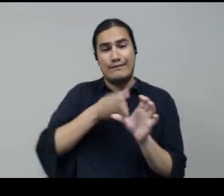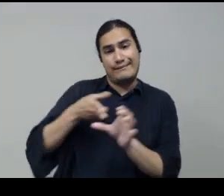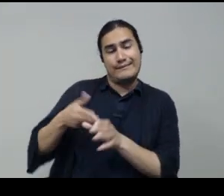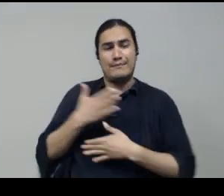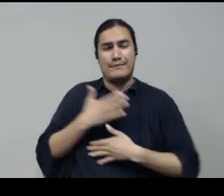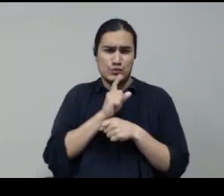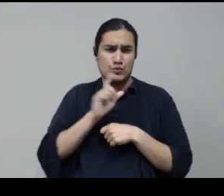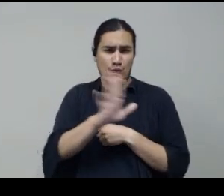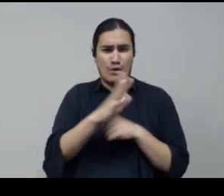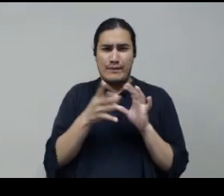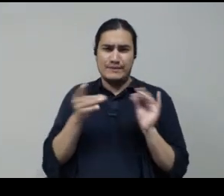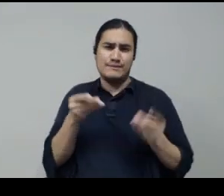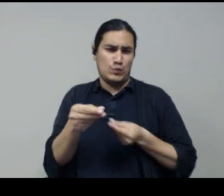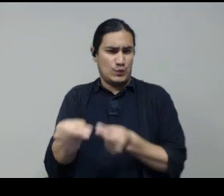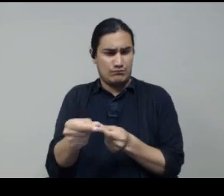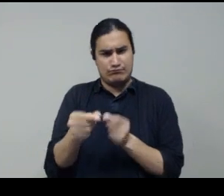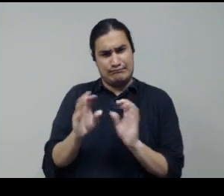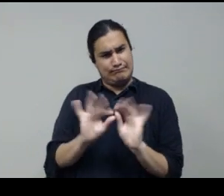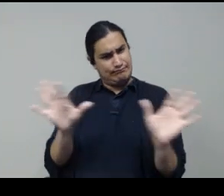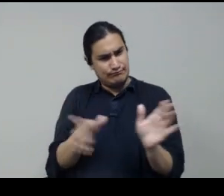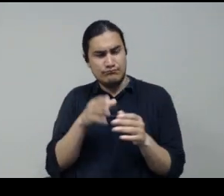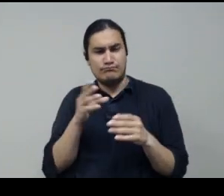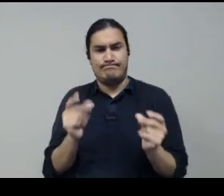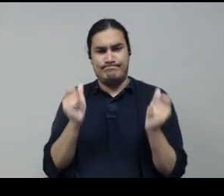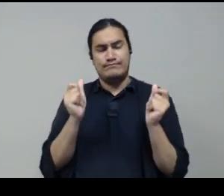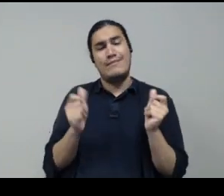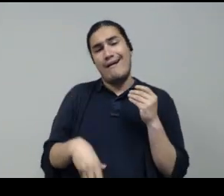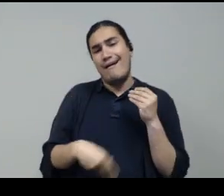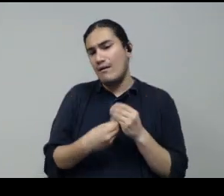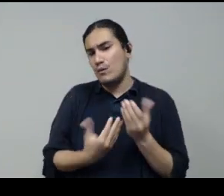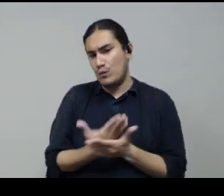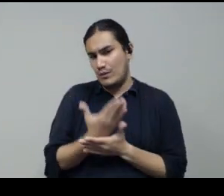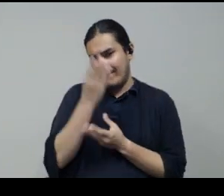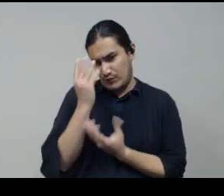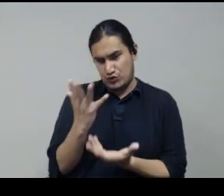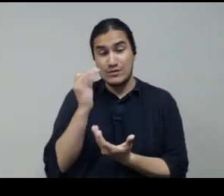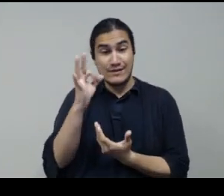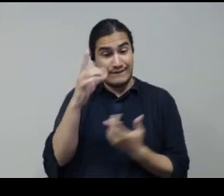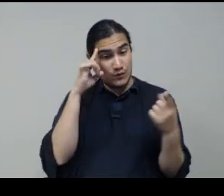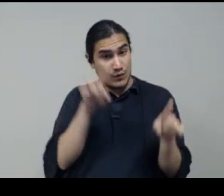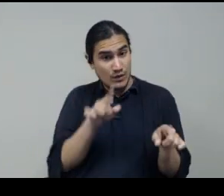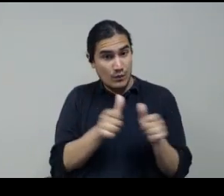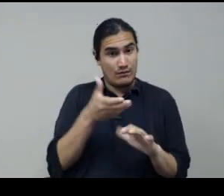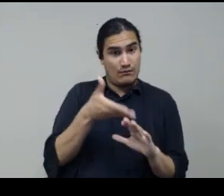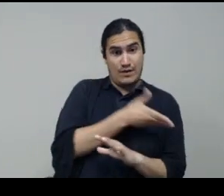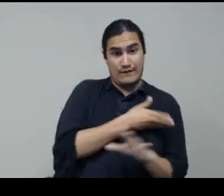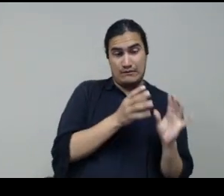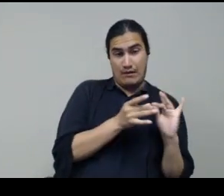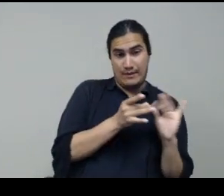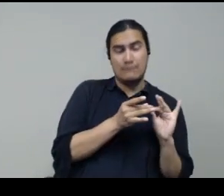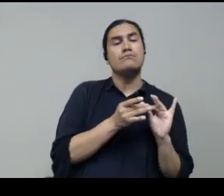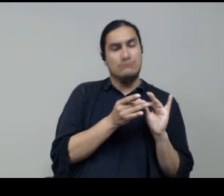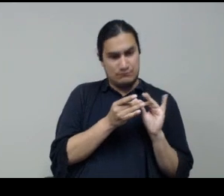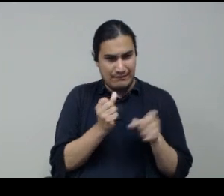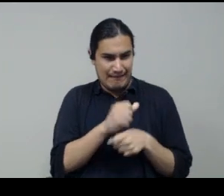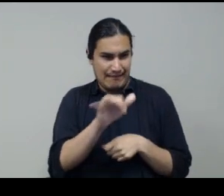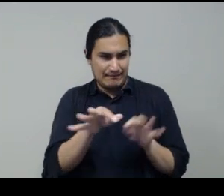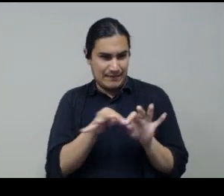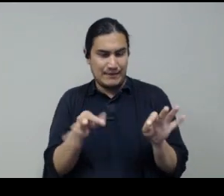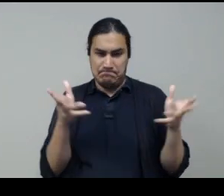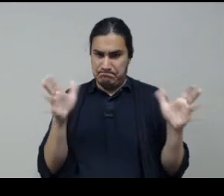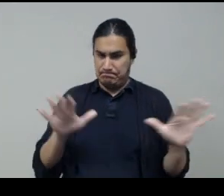comments. Please make sure that your comments add new information. If you agree with the comments of a previous speaker, simply make that statement.